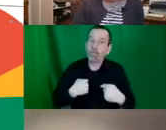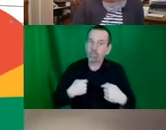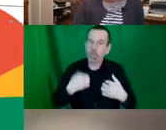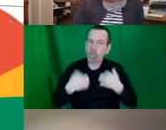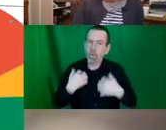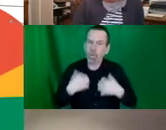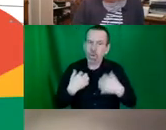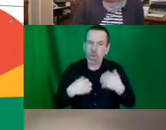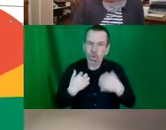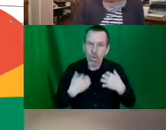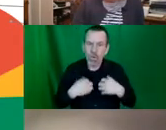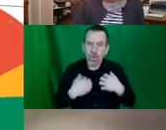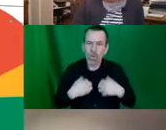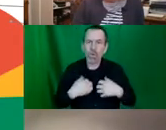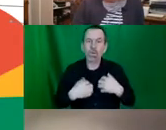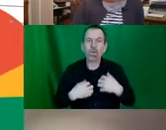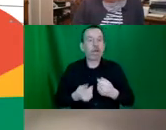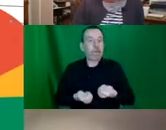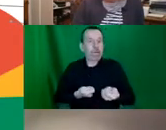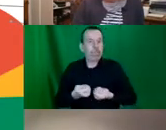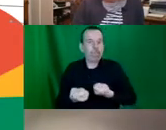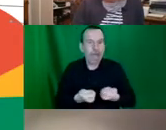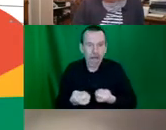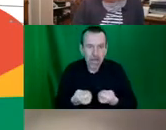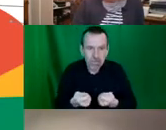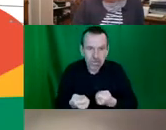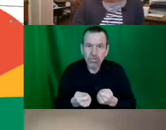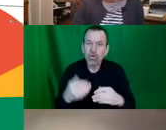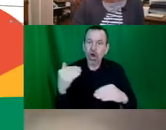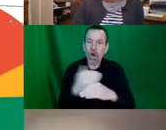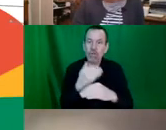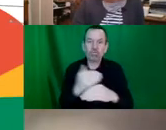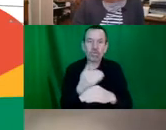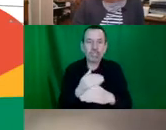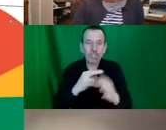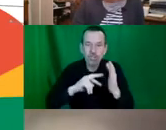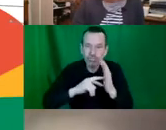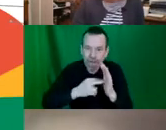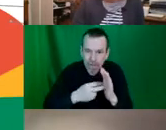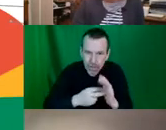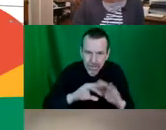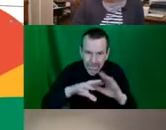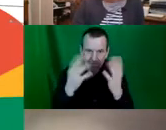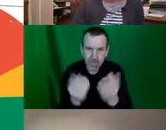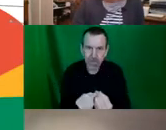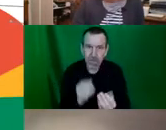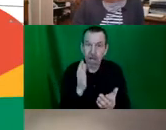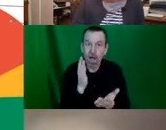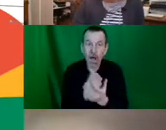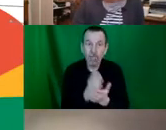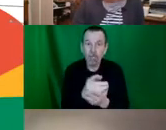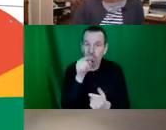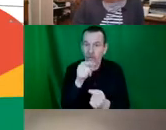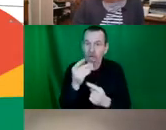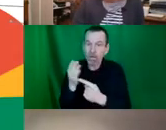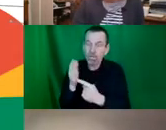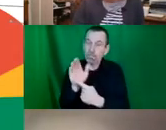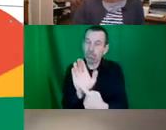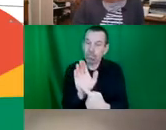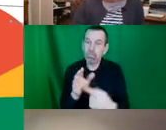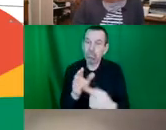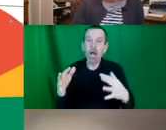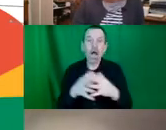and management, which were always prevalent. I think this highlights how useful it has been for my internship to be supported by